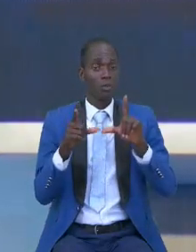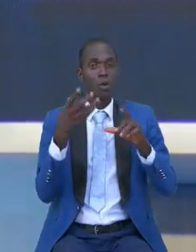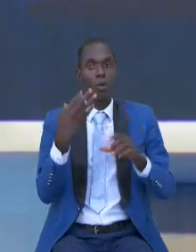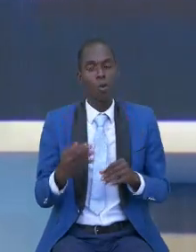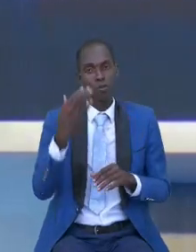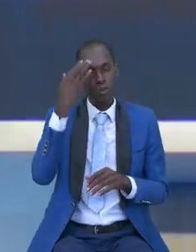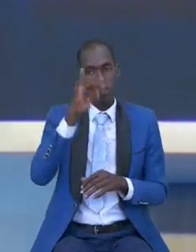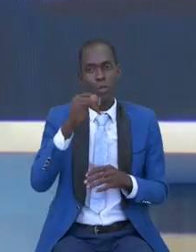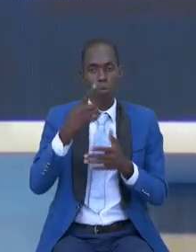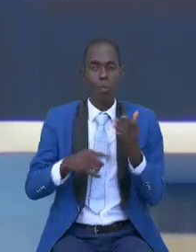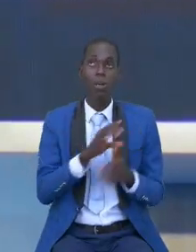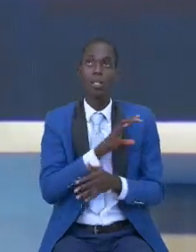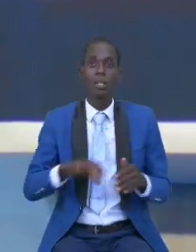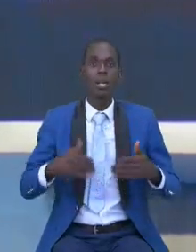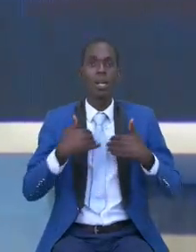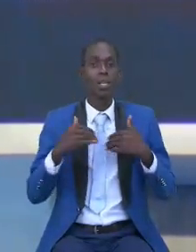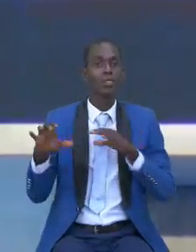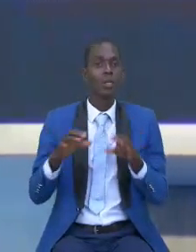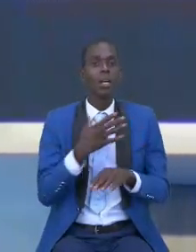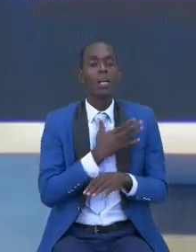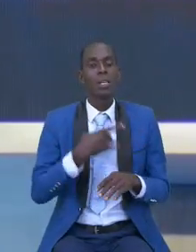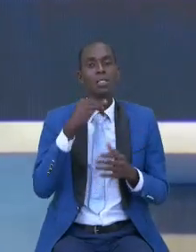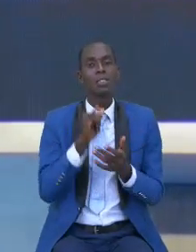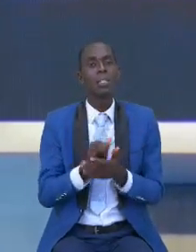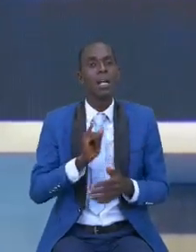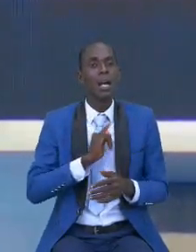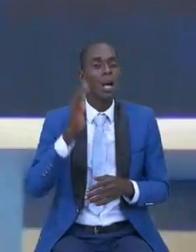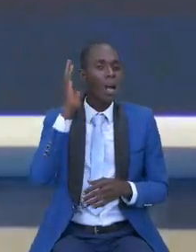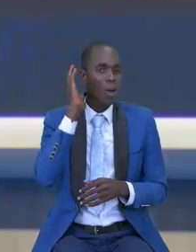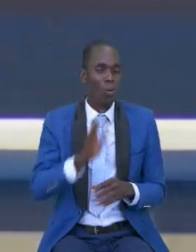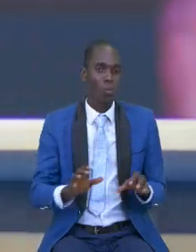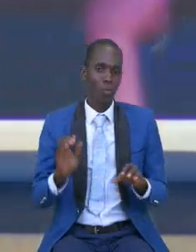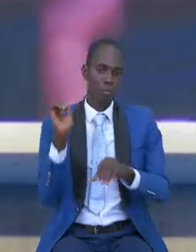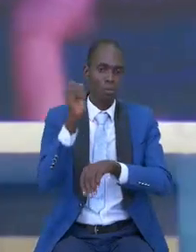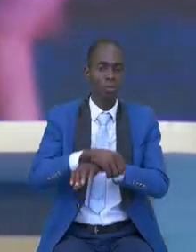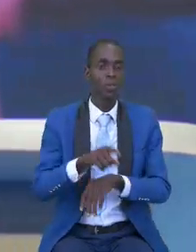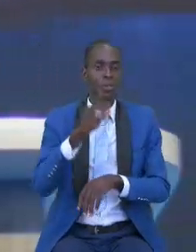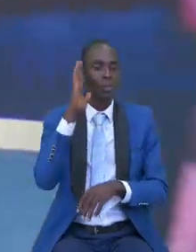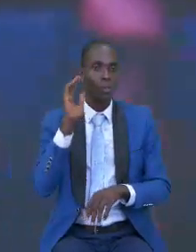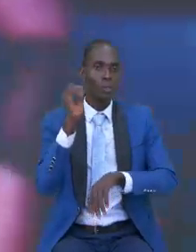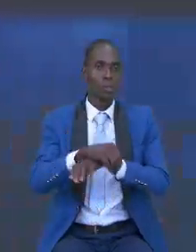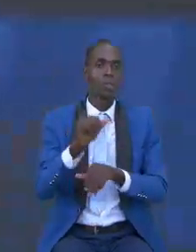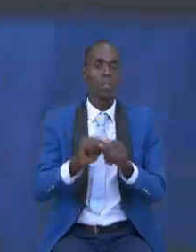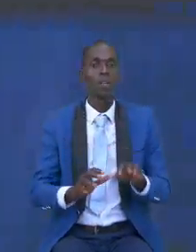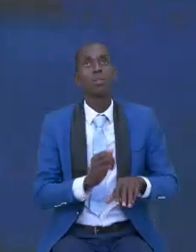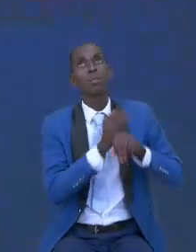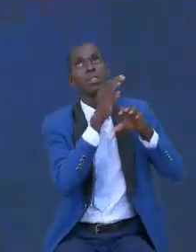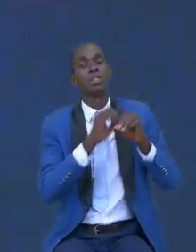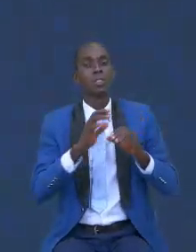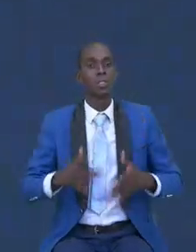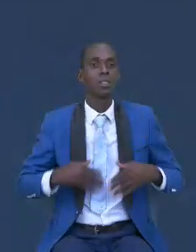has done. And we say, I will subdue. You'll subdue every mountain in your life